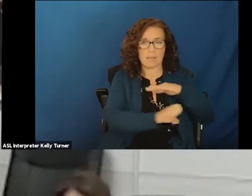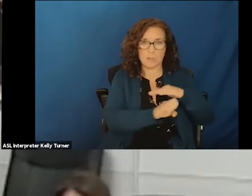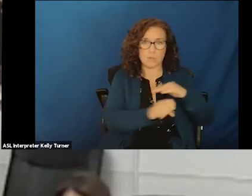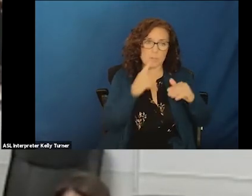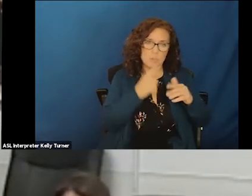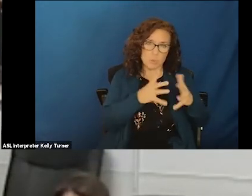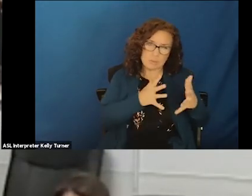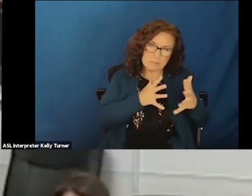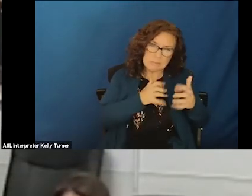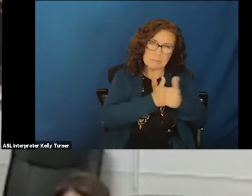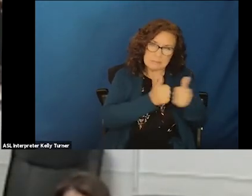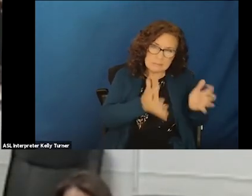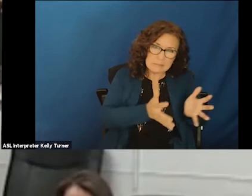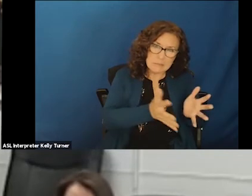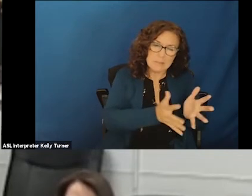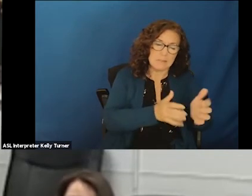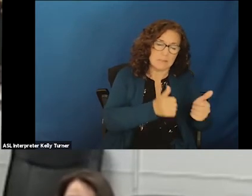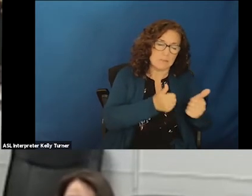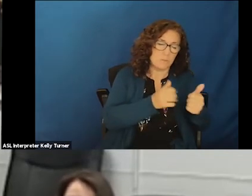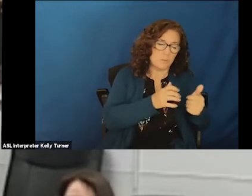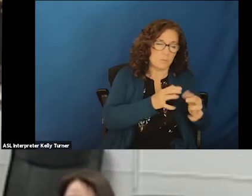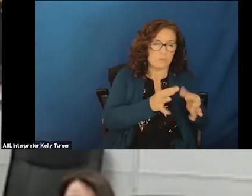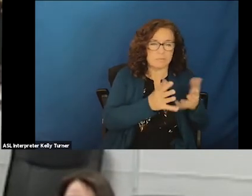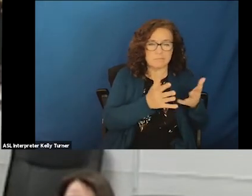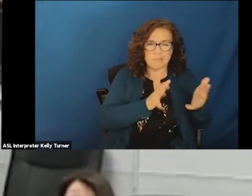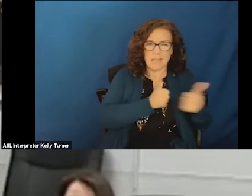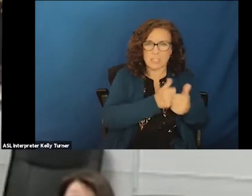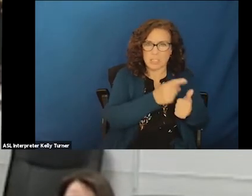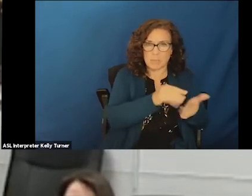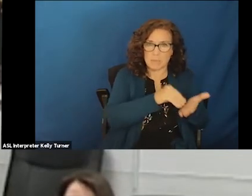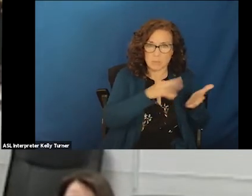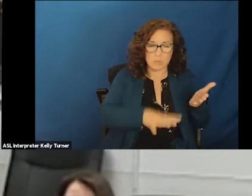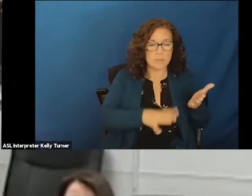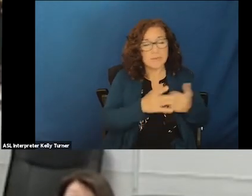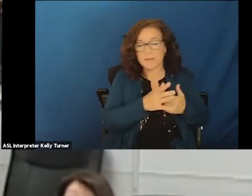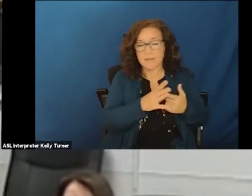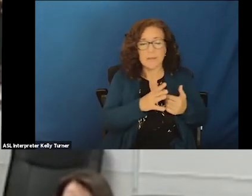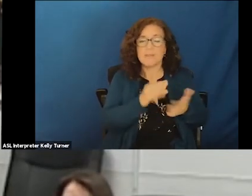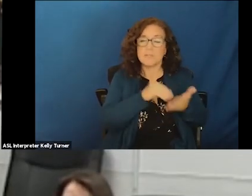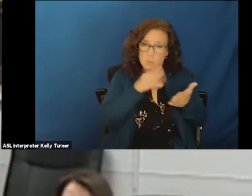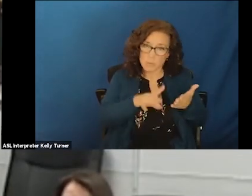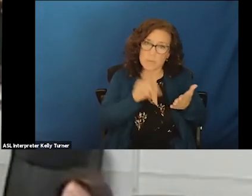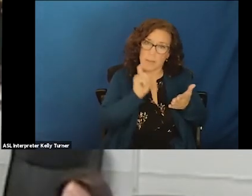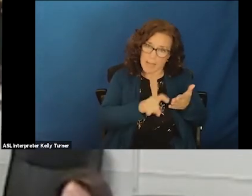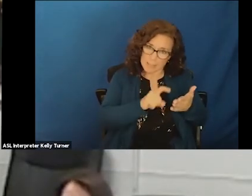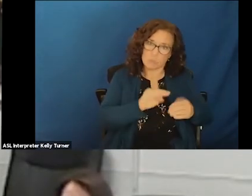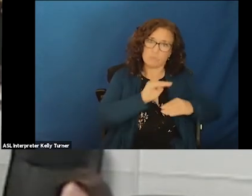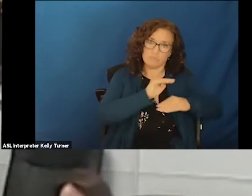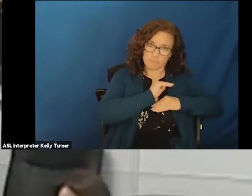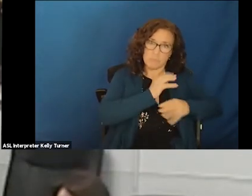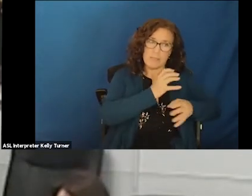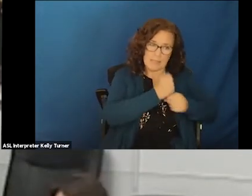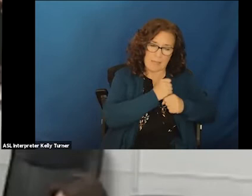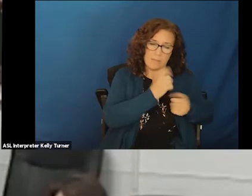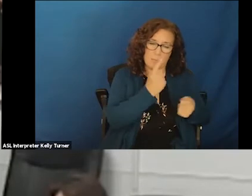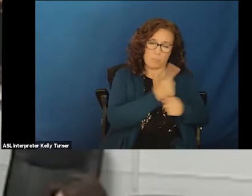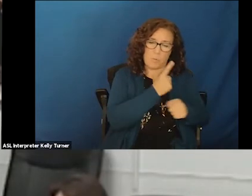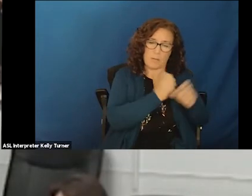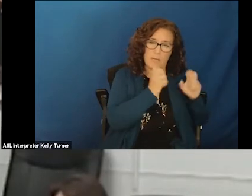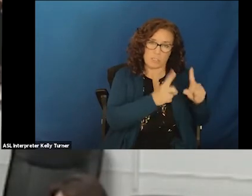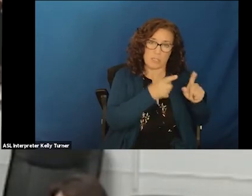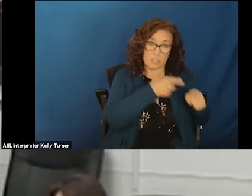so they're prepared to do the secondary schooling that's required and not the remediation. And so this is yet, I just wanted